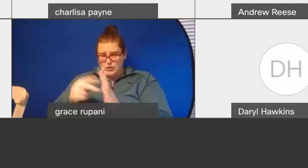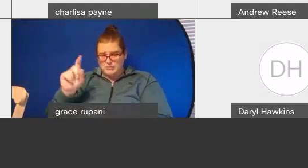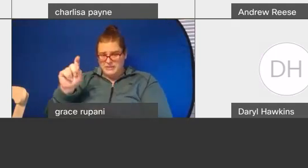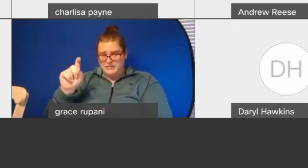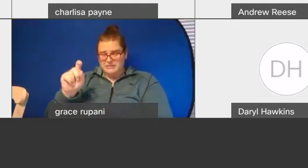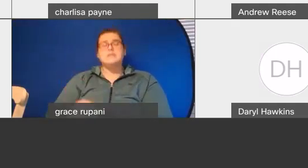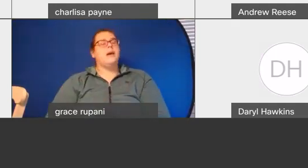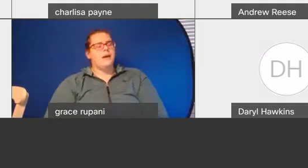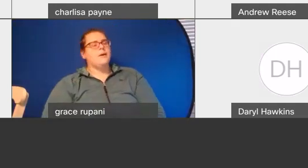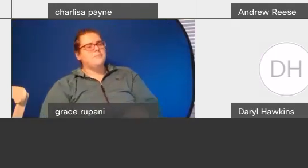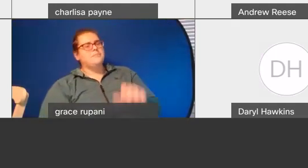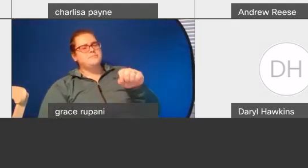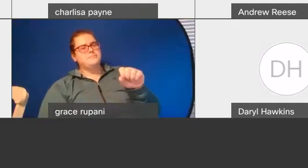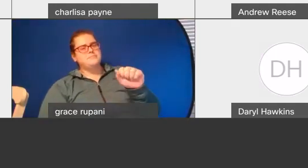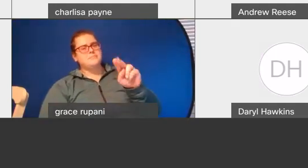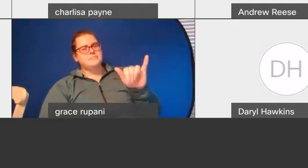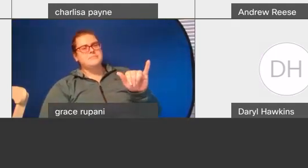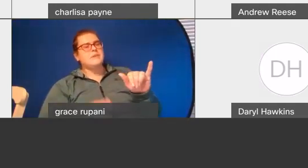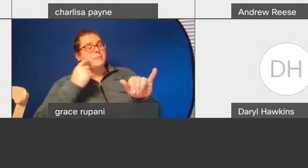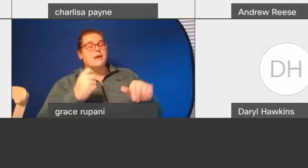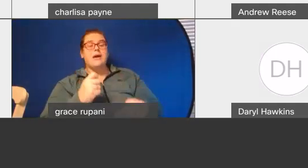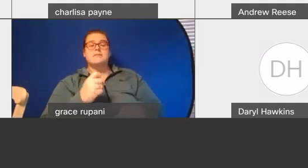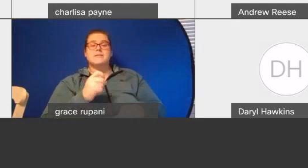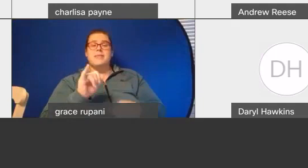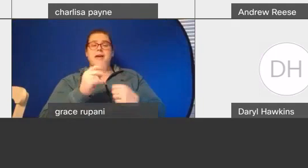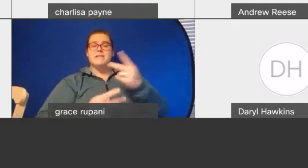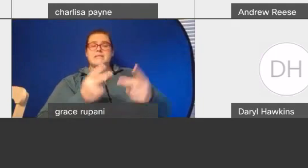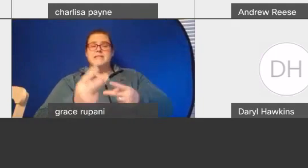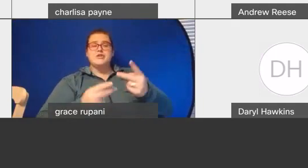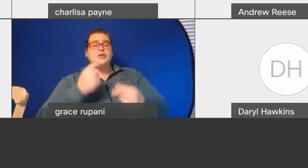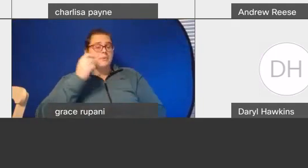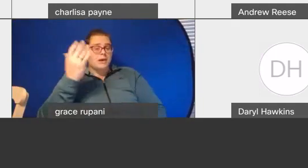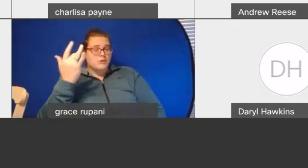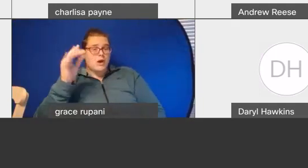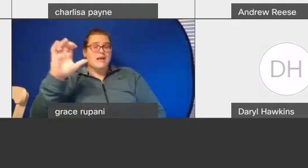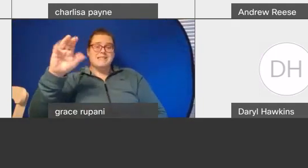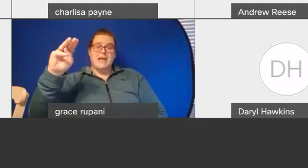Yeah, the question about, because the visitation, because CMS